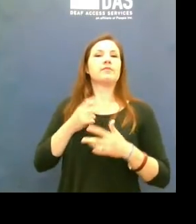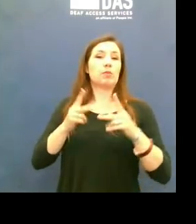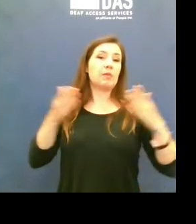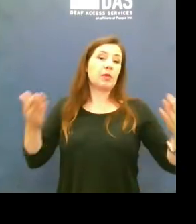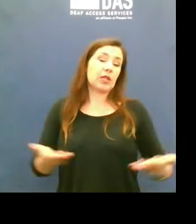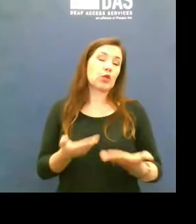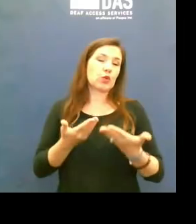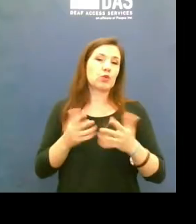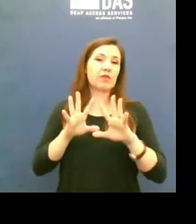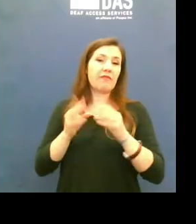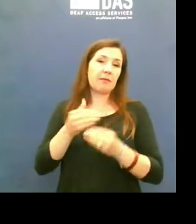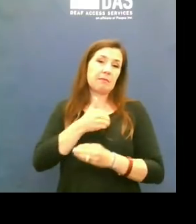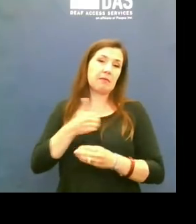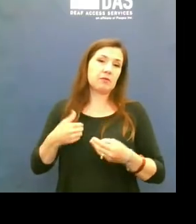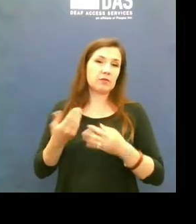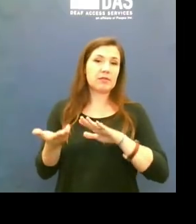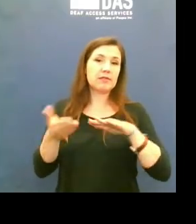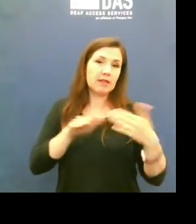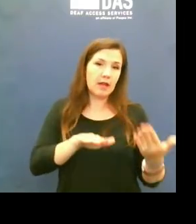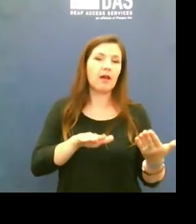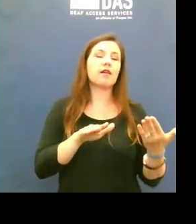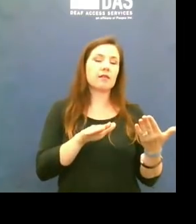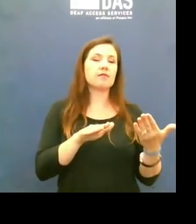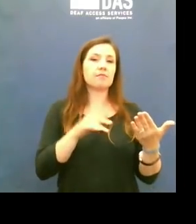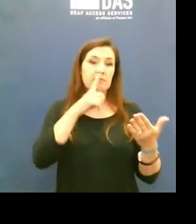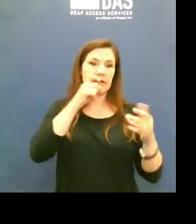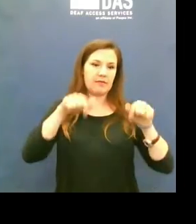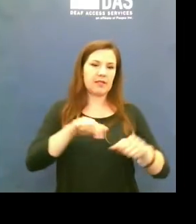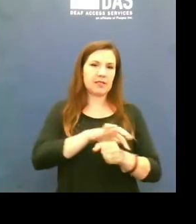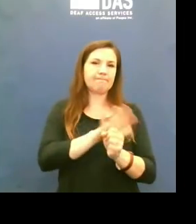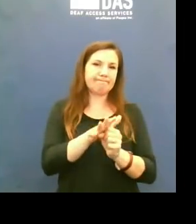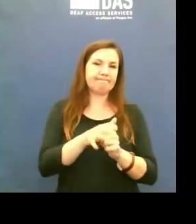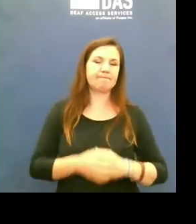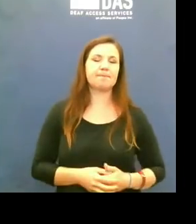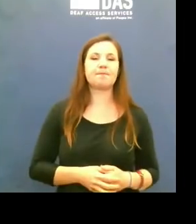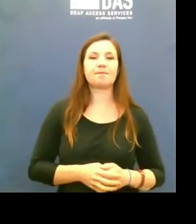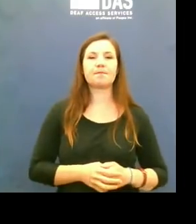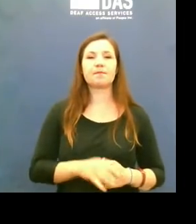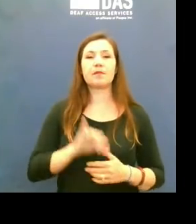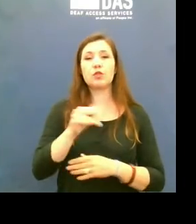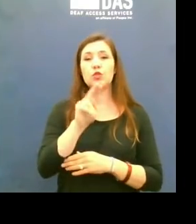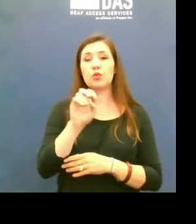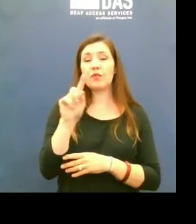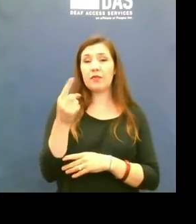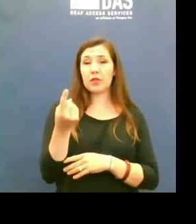those who've lost loved ones as a result of the COVID-19 outbreak. On June 1st, there were